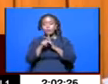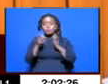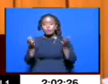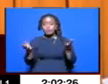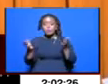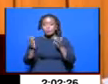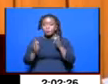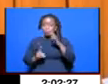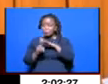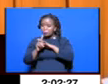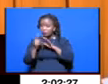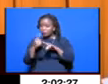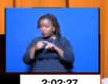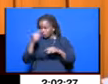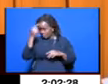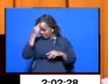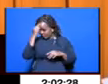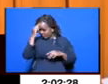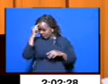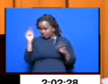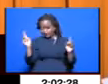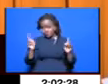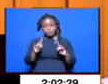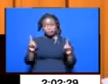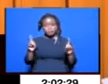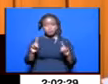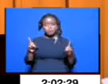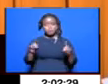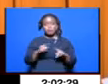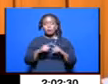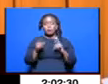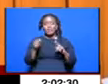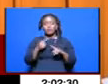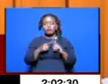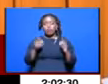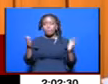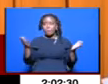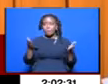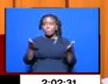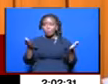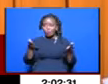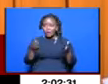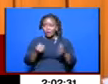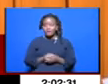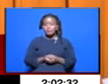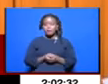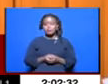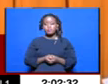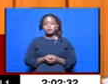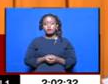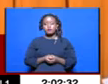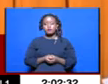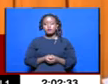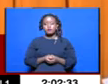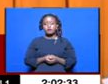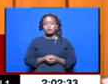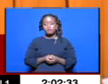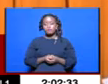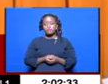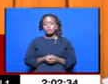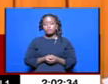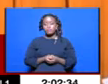India. It emanated from the scholar, a colleague referred to that,